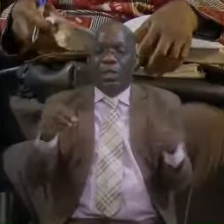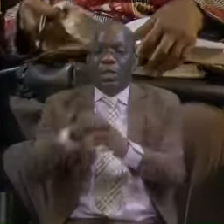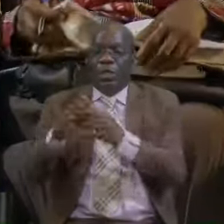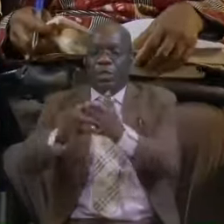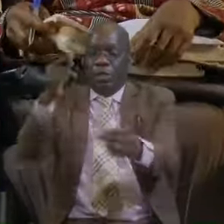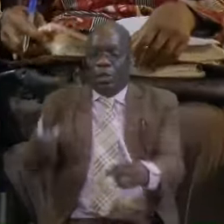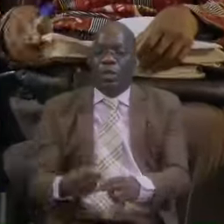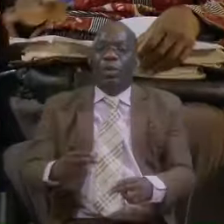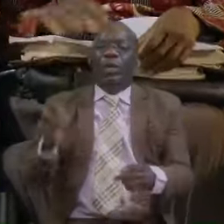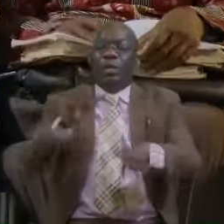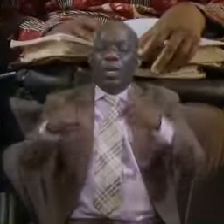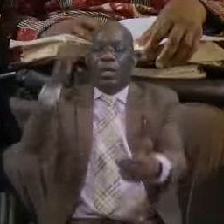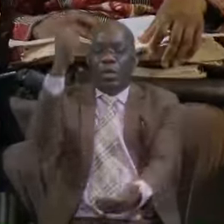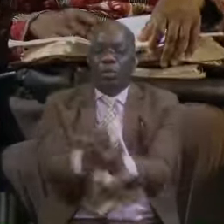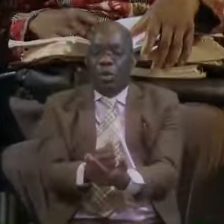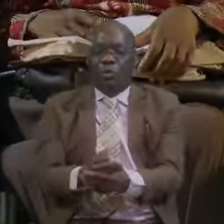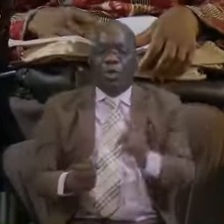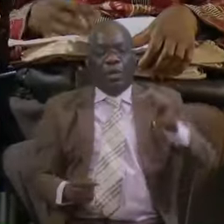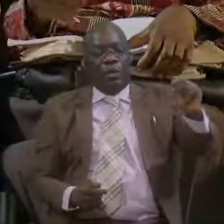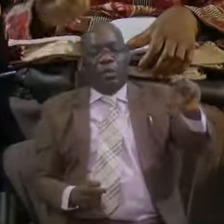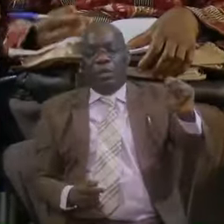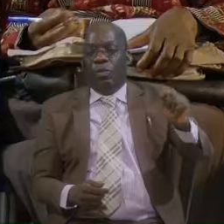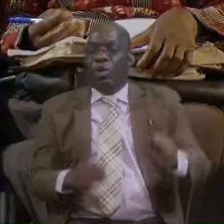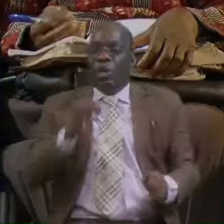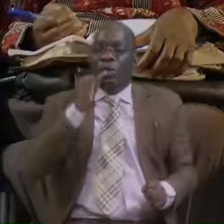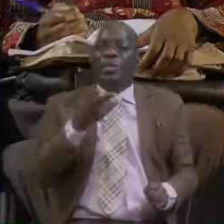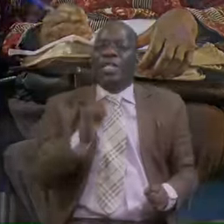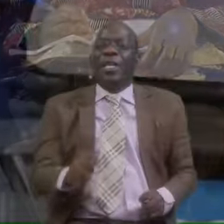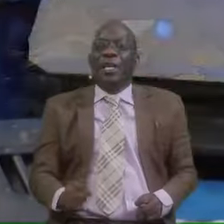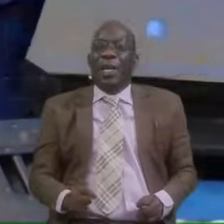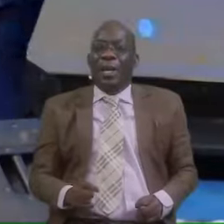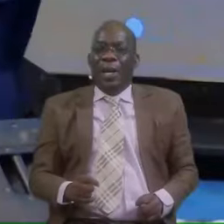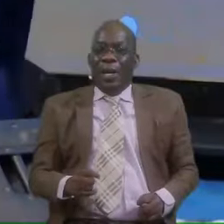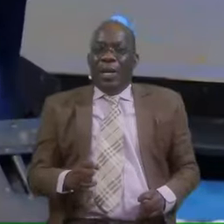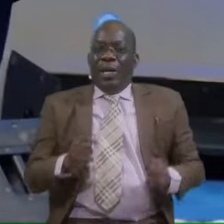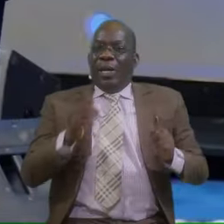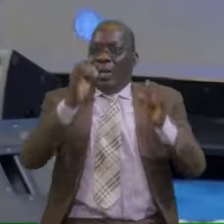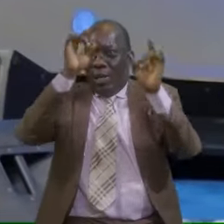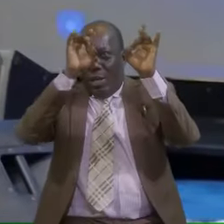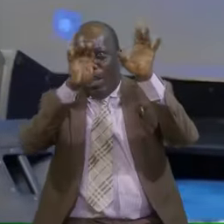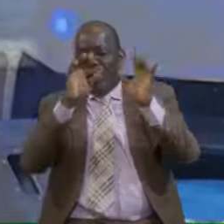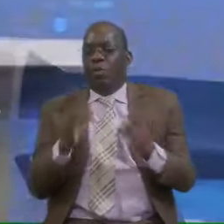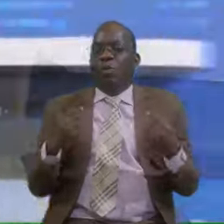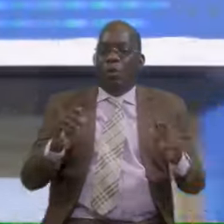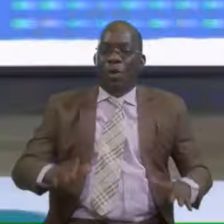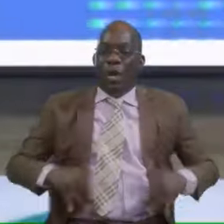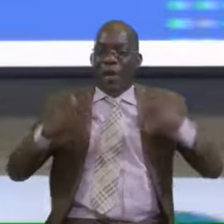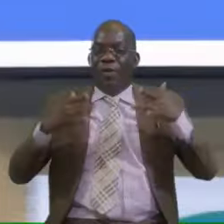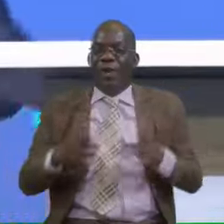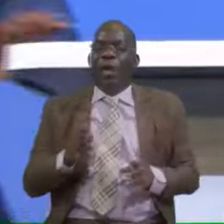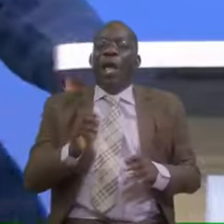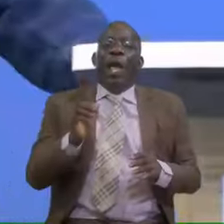amen. The thief there is a terrible life, terrible life. Everybody avoids